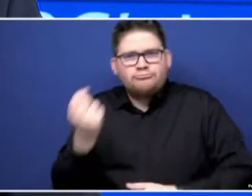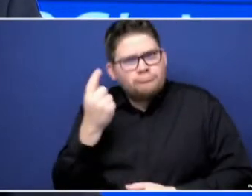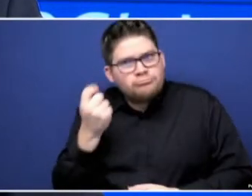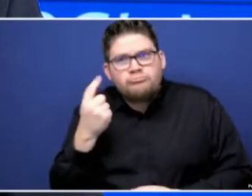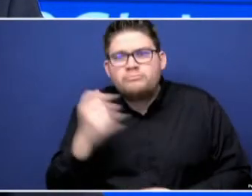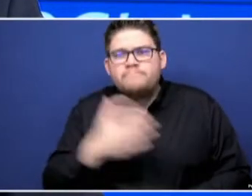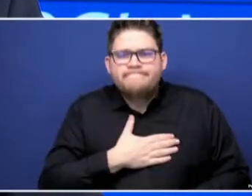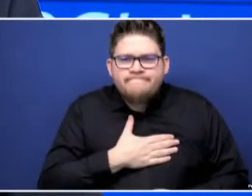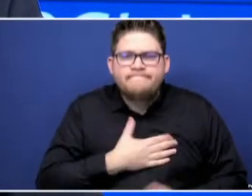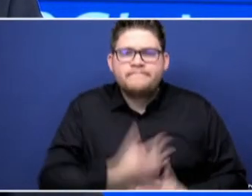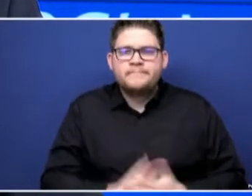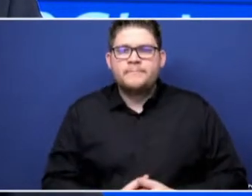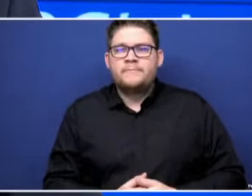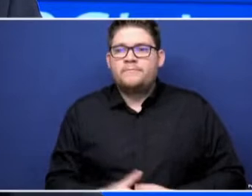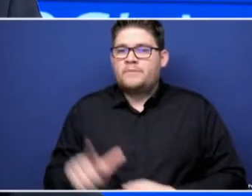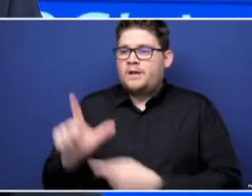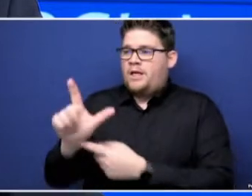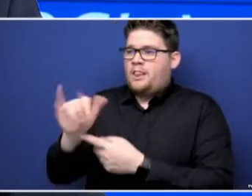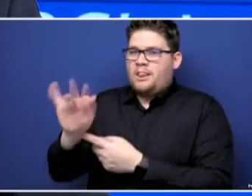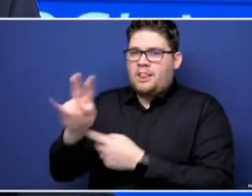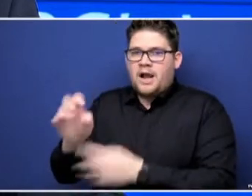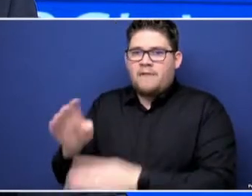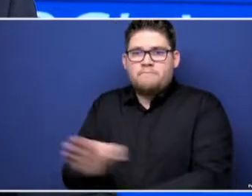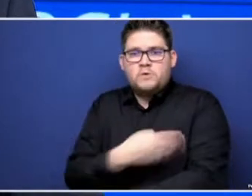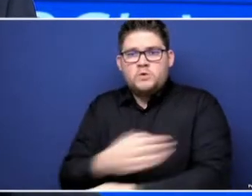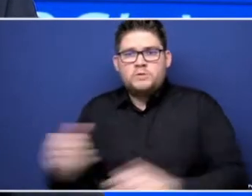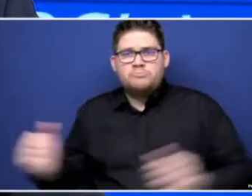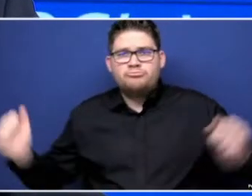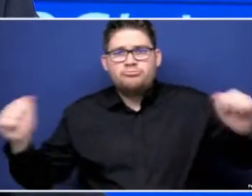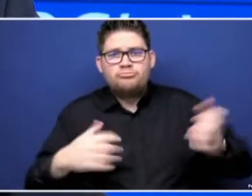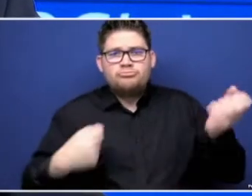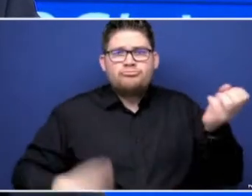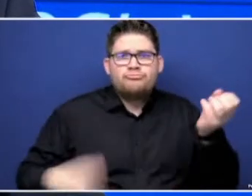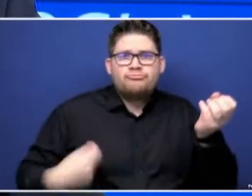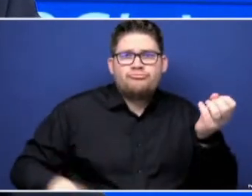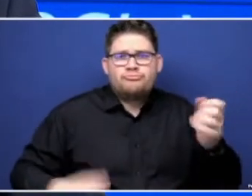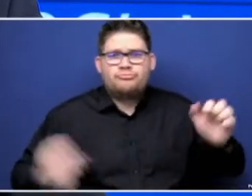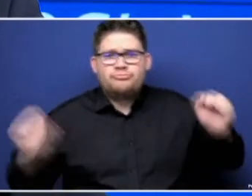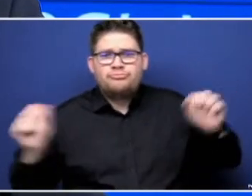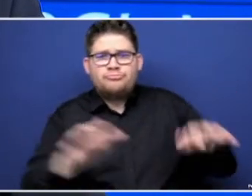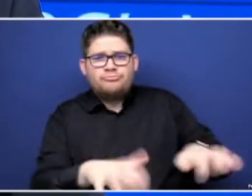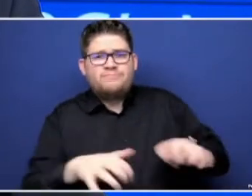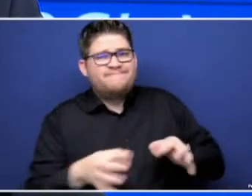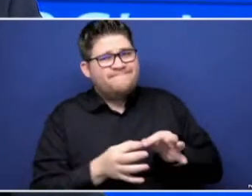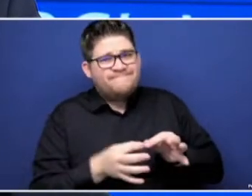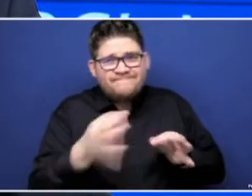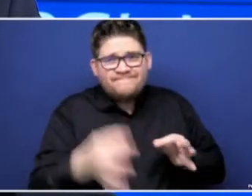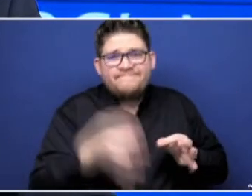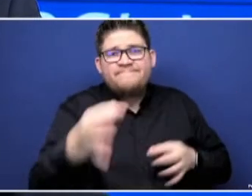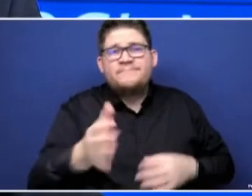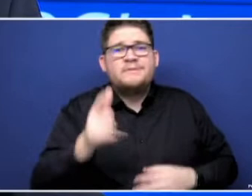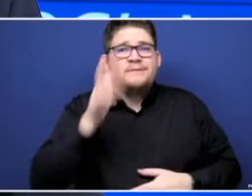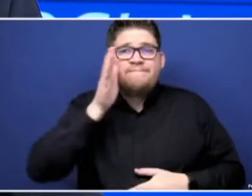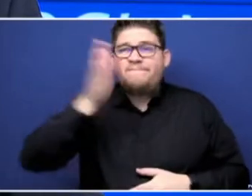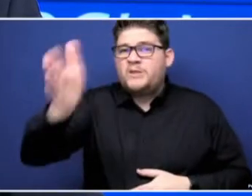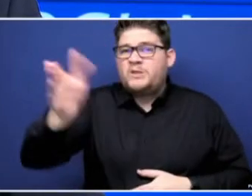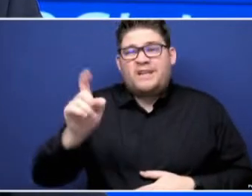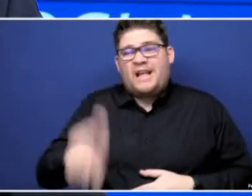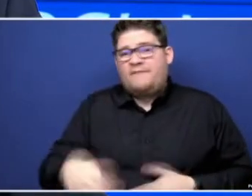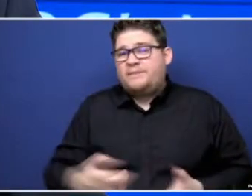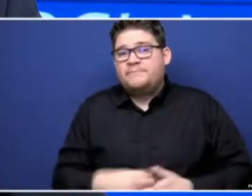And we are open and collaborative as best we can, but the health orders are there not to discourage creativity, not to